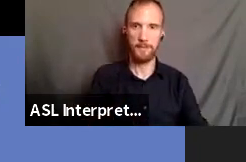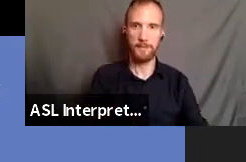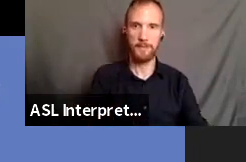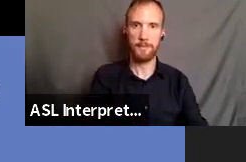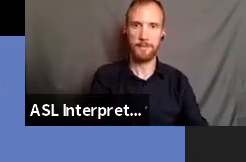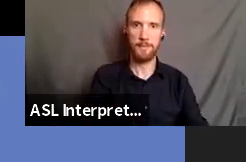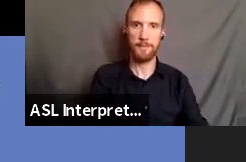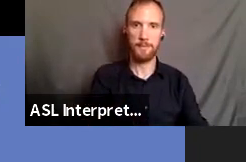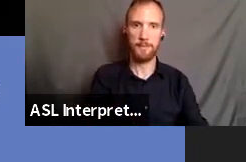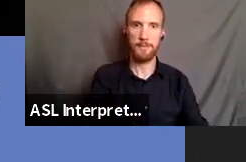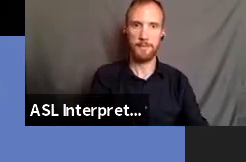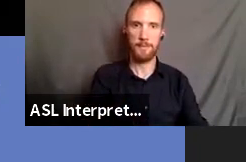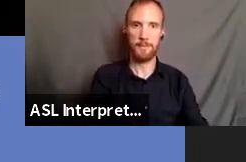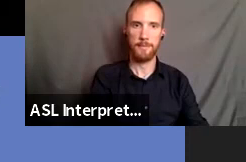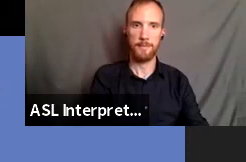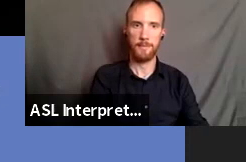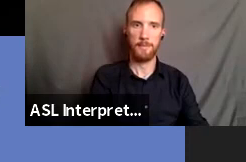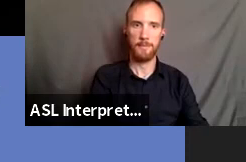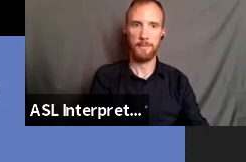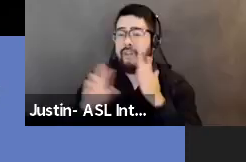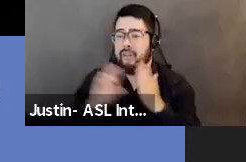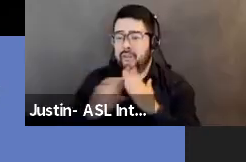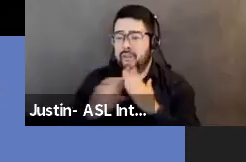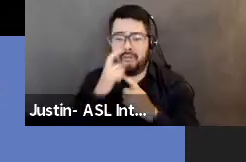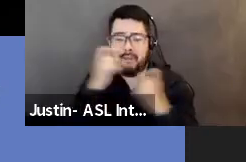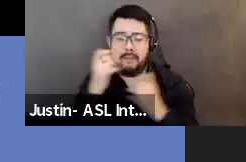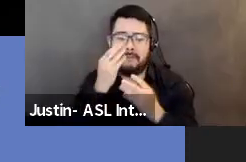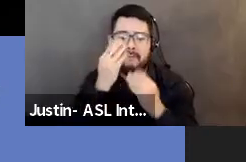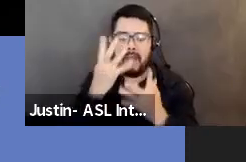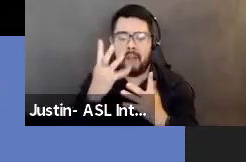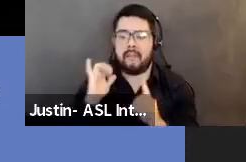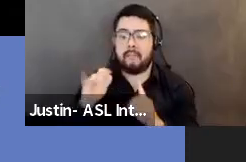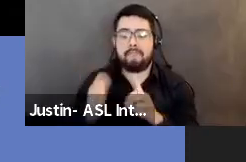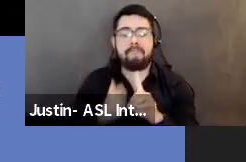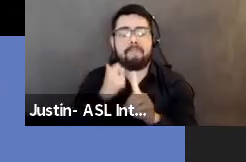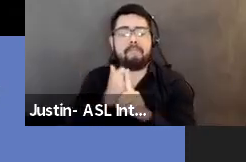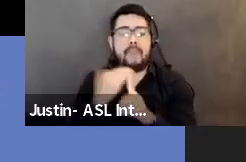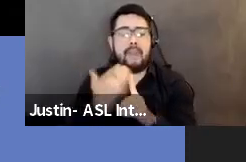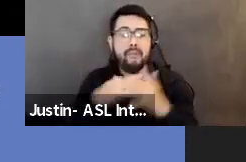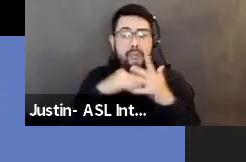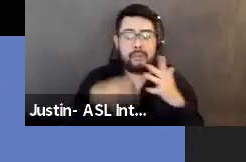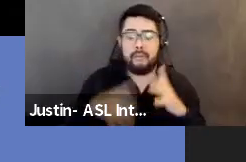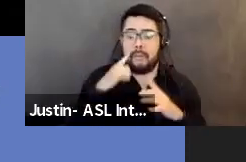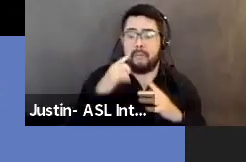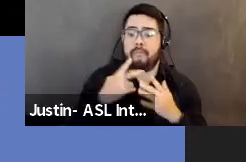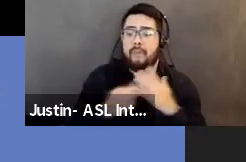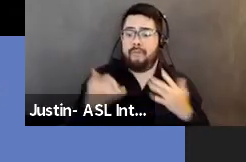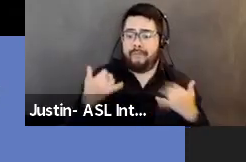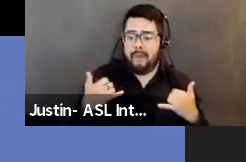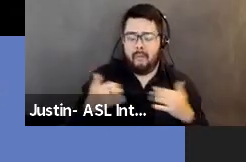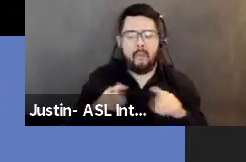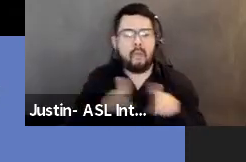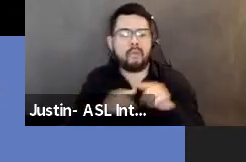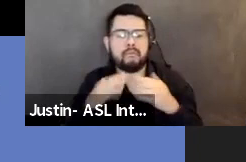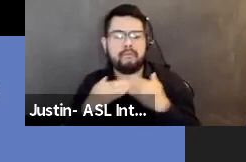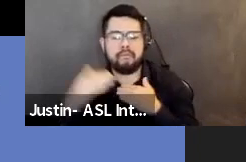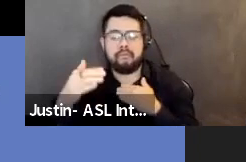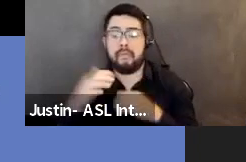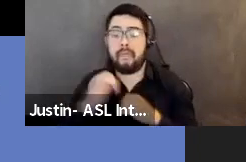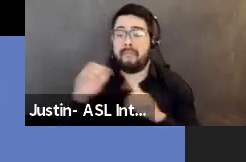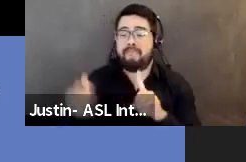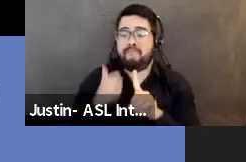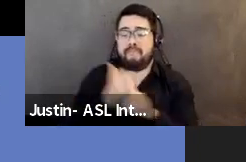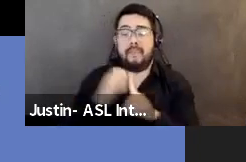as you were just discussing um has an impact on our students both in the present and in the future it impacts their